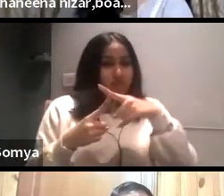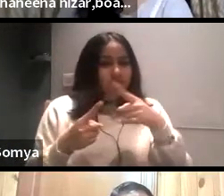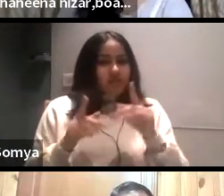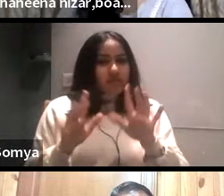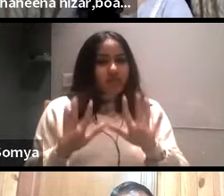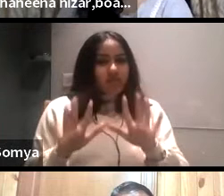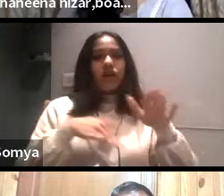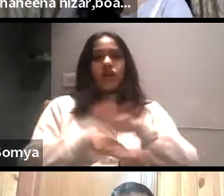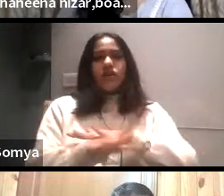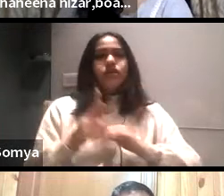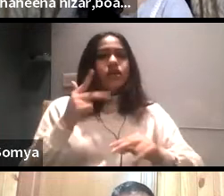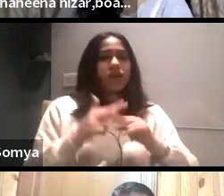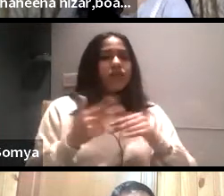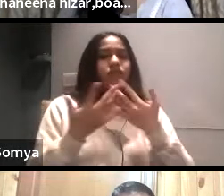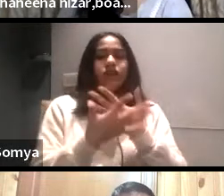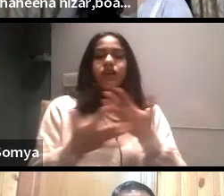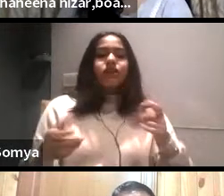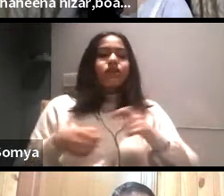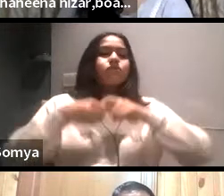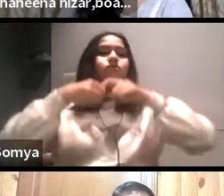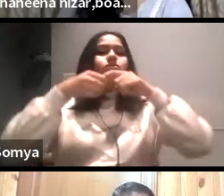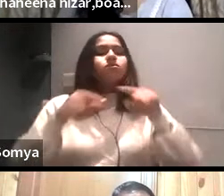also, reduction of inequalities.